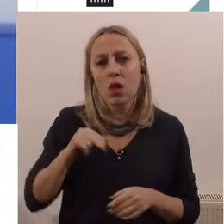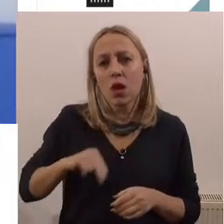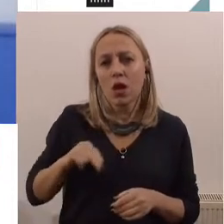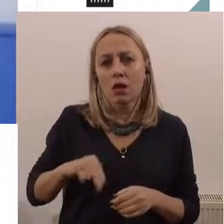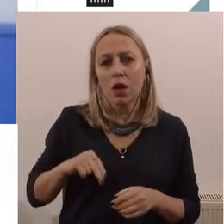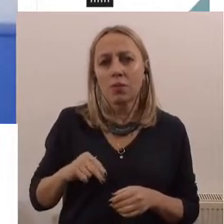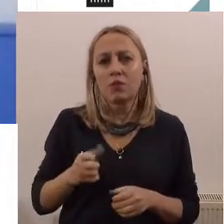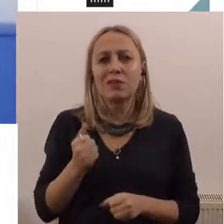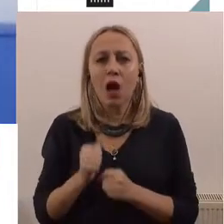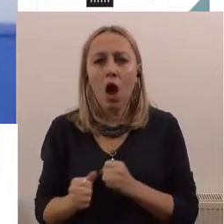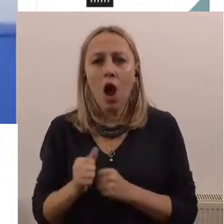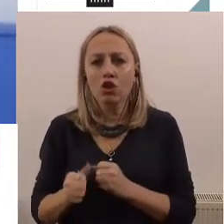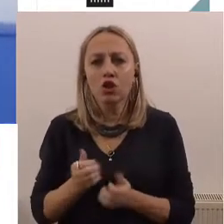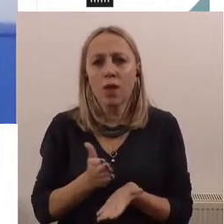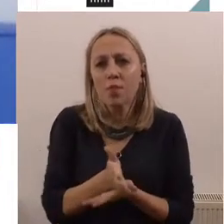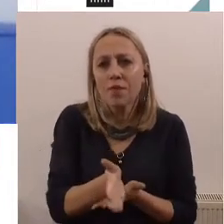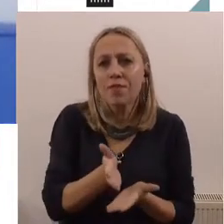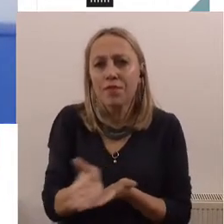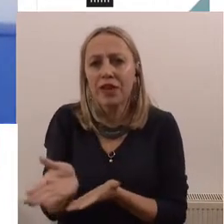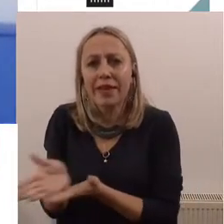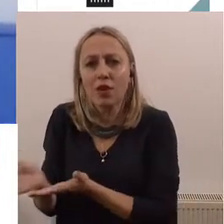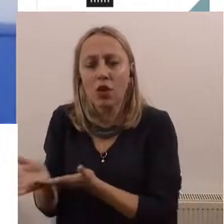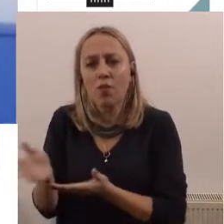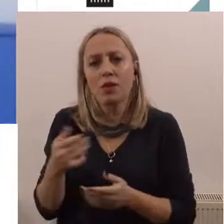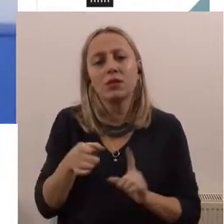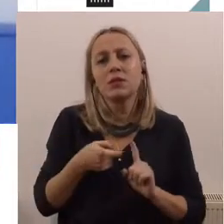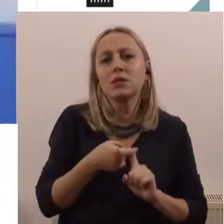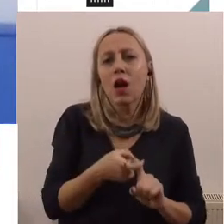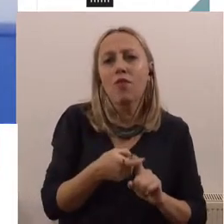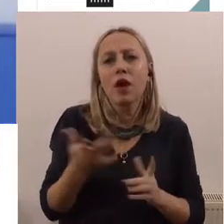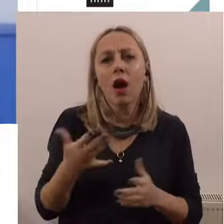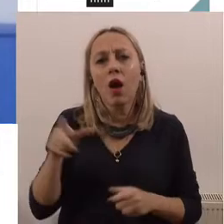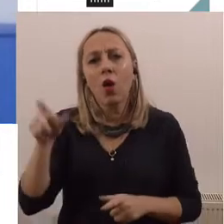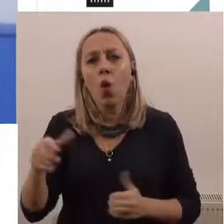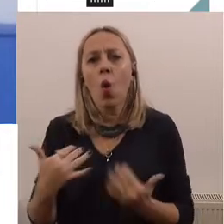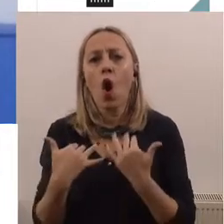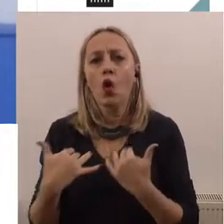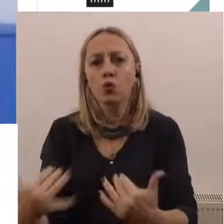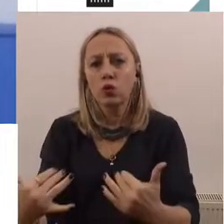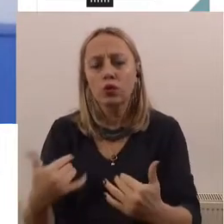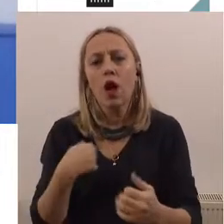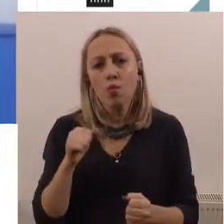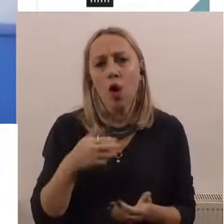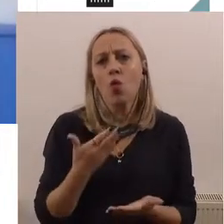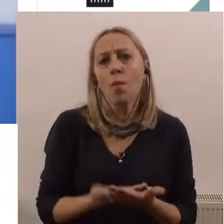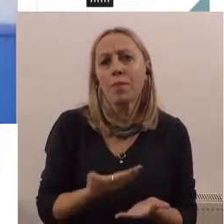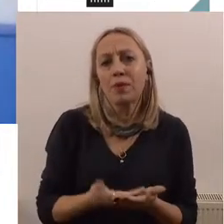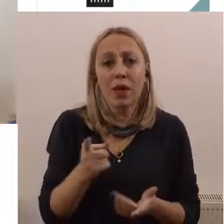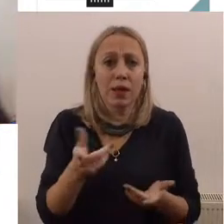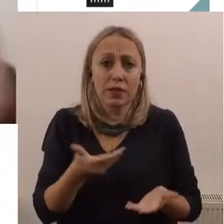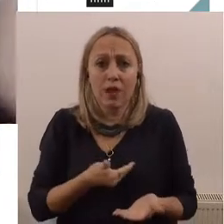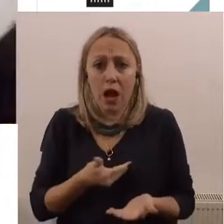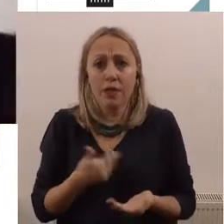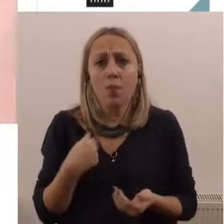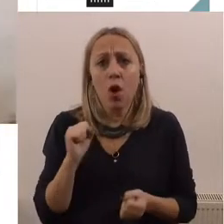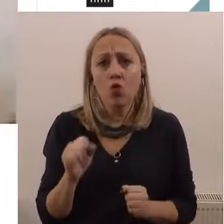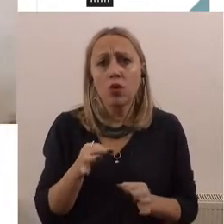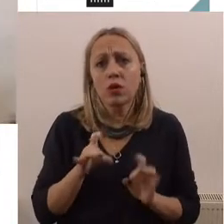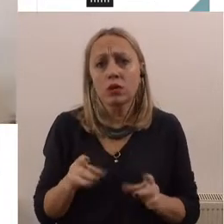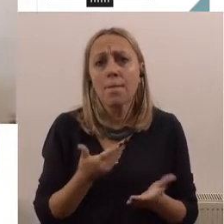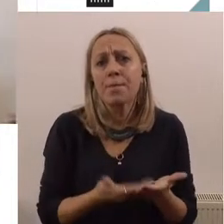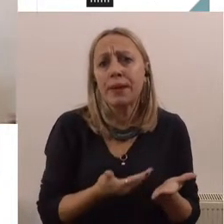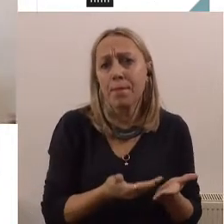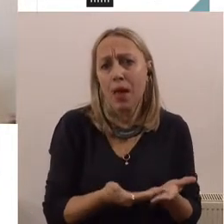6 parts for all different target groups. So I can give you some examples. Is that yes, what please. You want to know? Yep. Yeah,